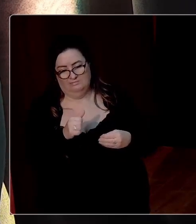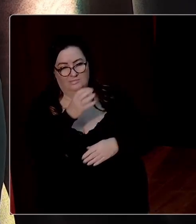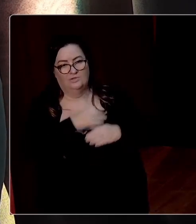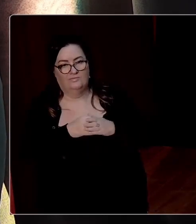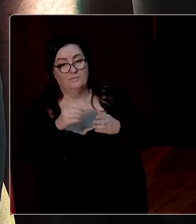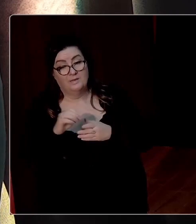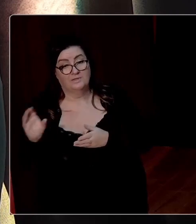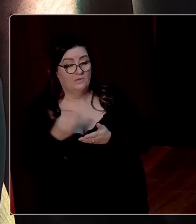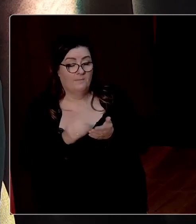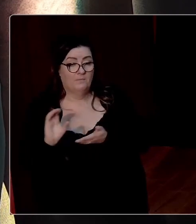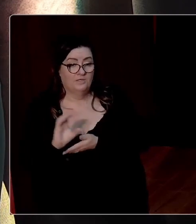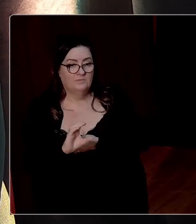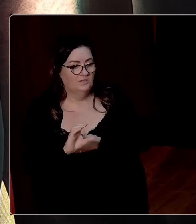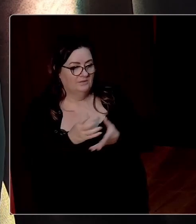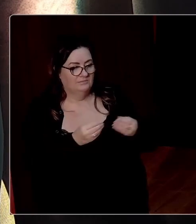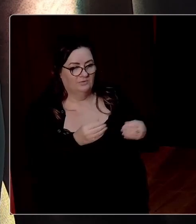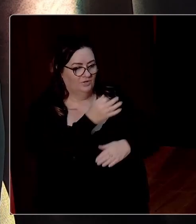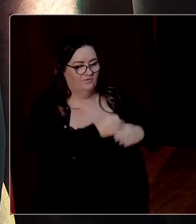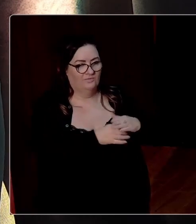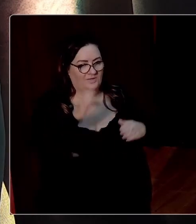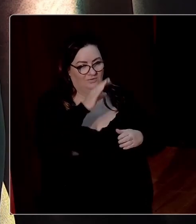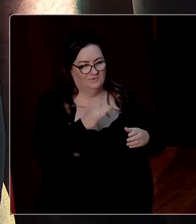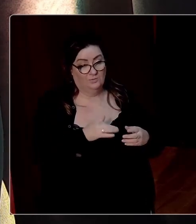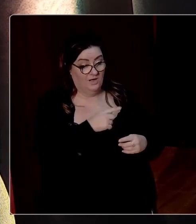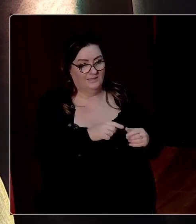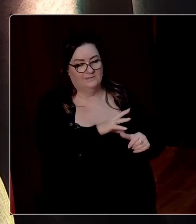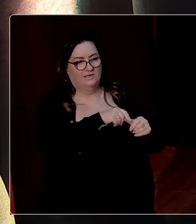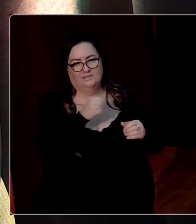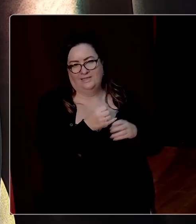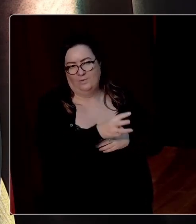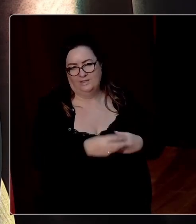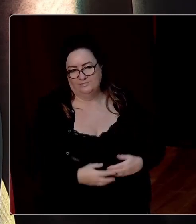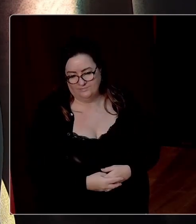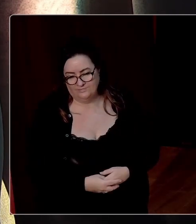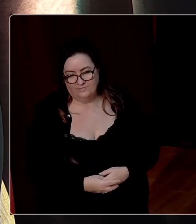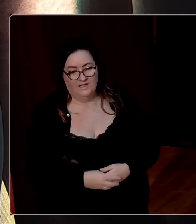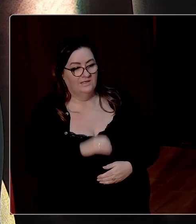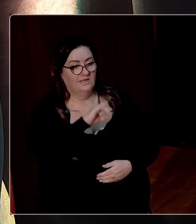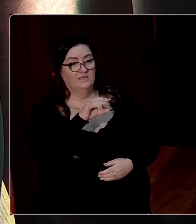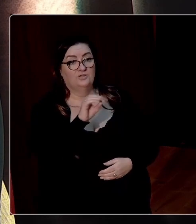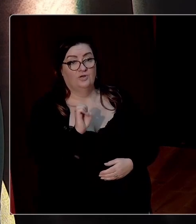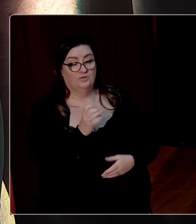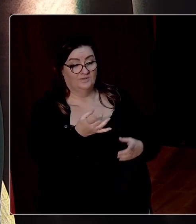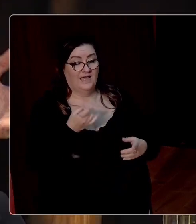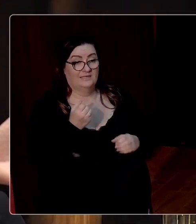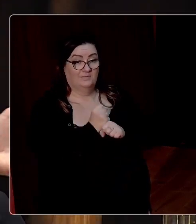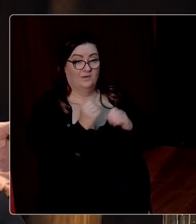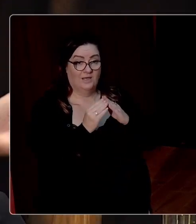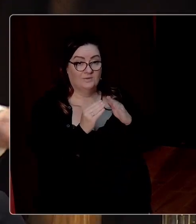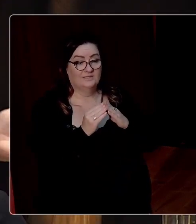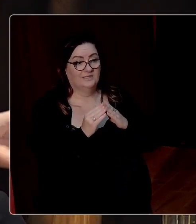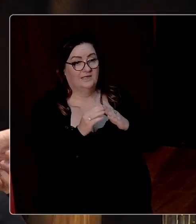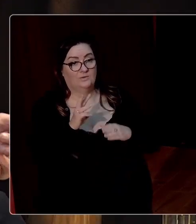got some subsidy, but it was devolved. So we're not that unique in that regard. Great, thanks, Mary. And Joe, a question that was asked about housing